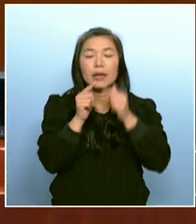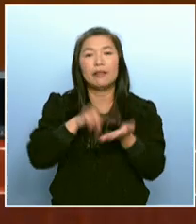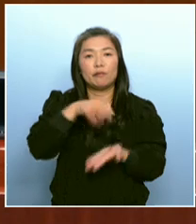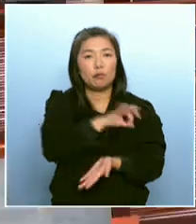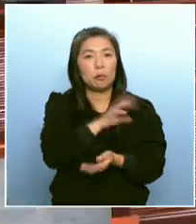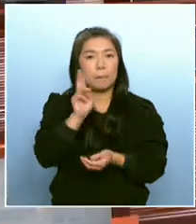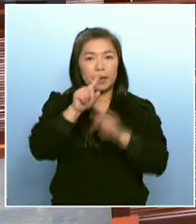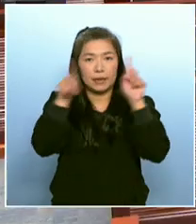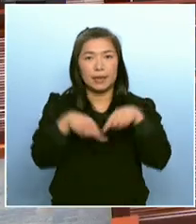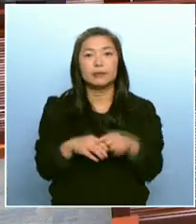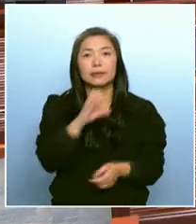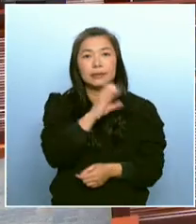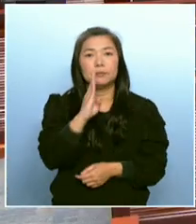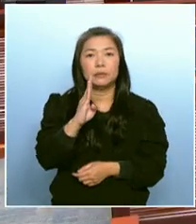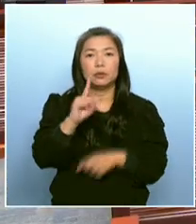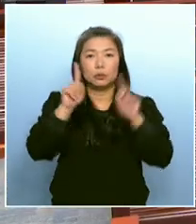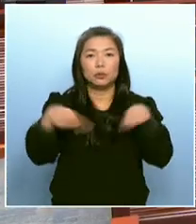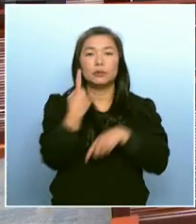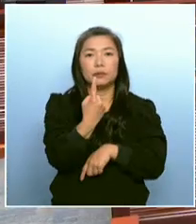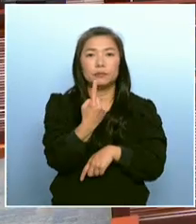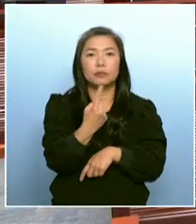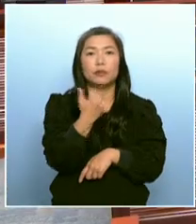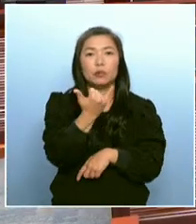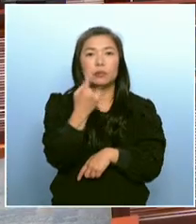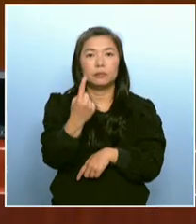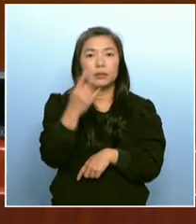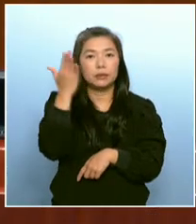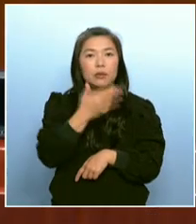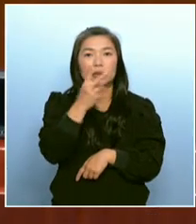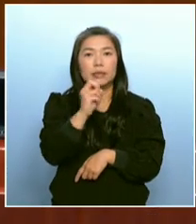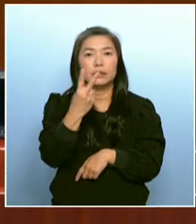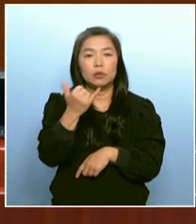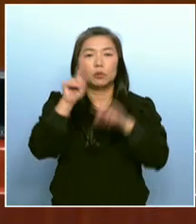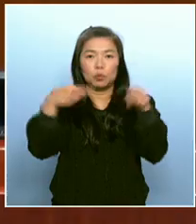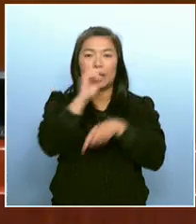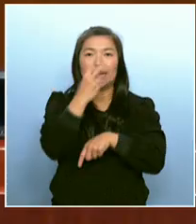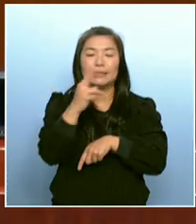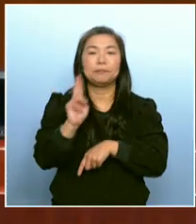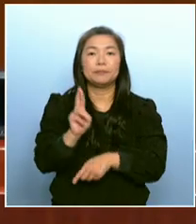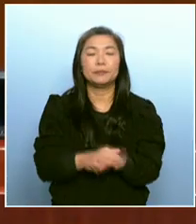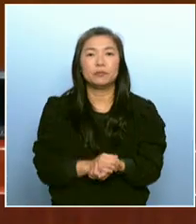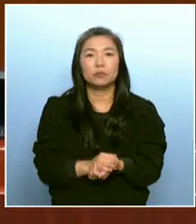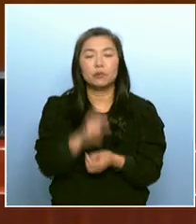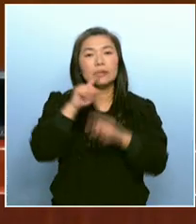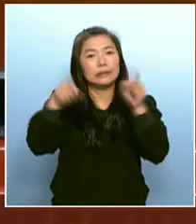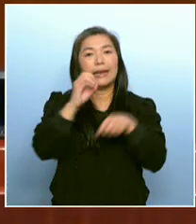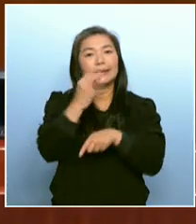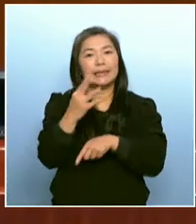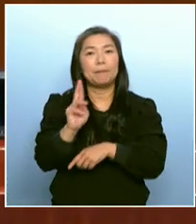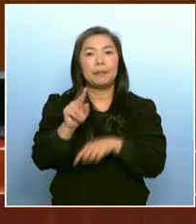3. The Child Development Fund Program. Please refer to LC paper number